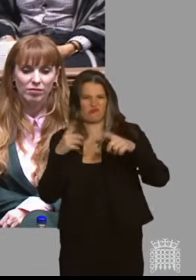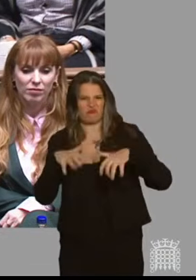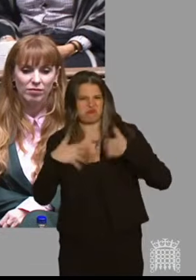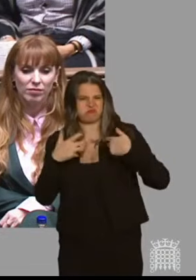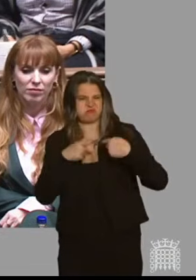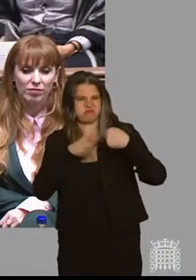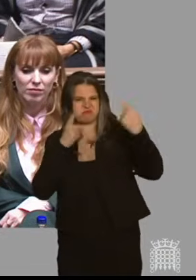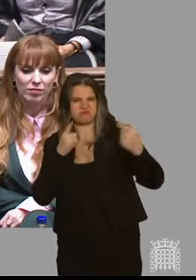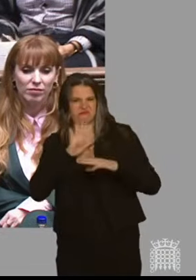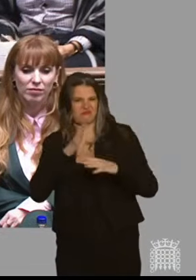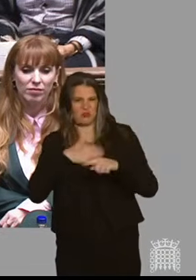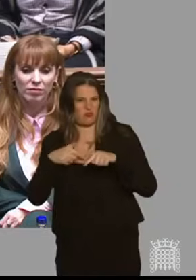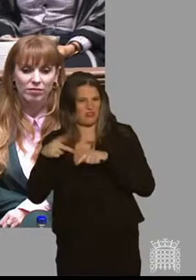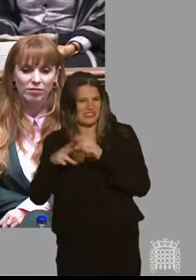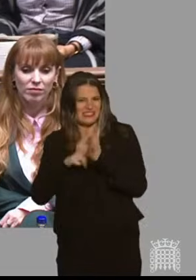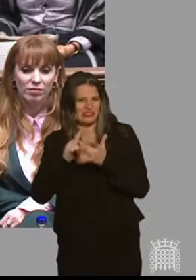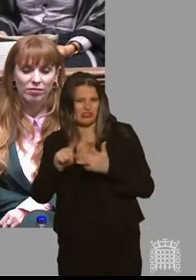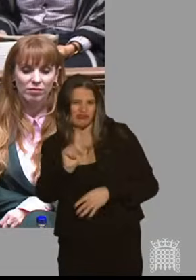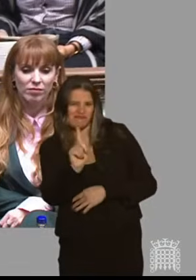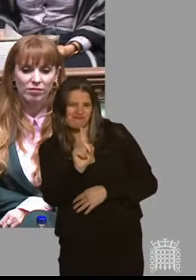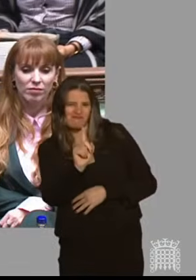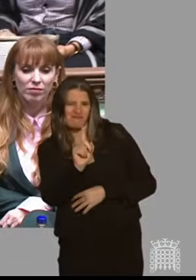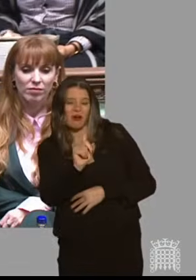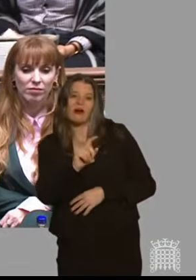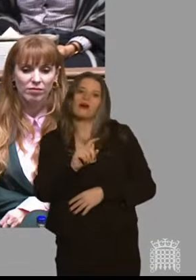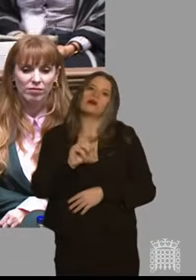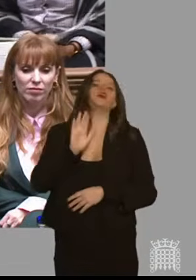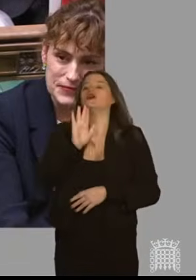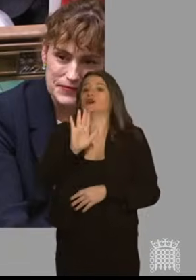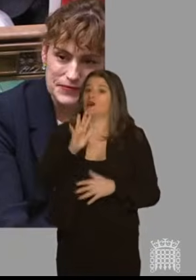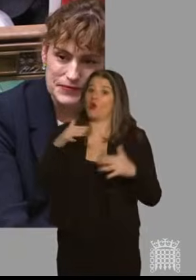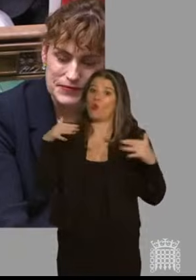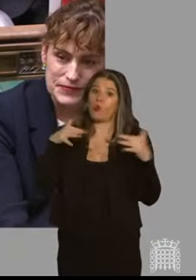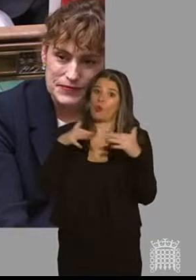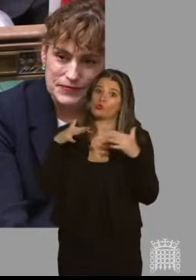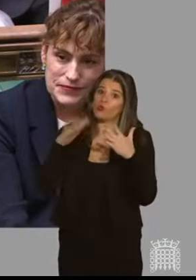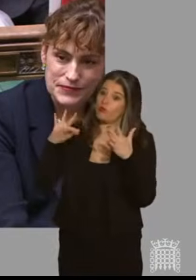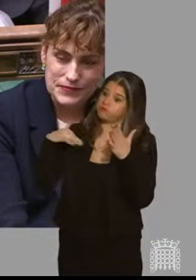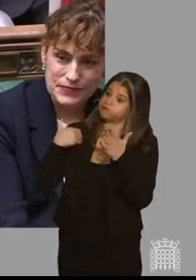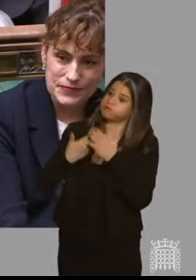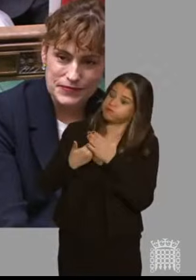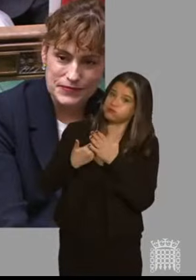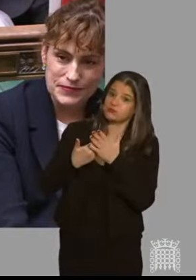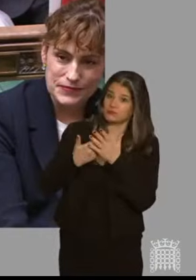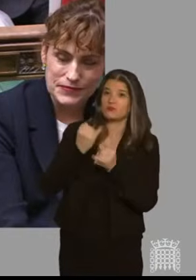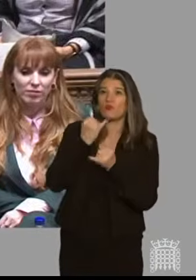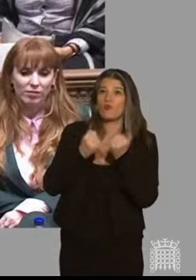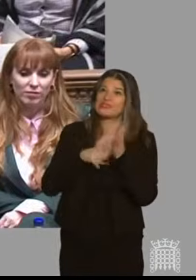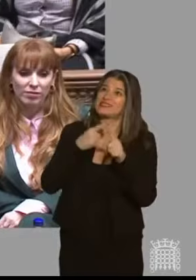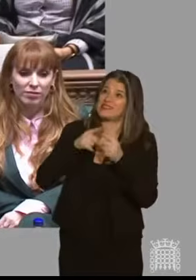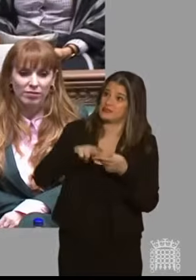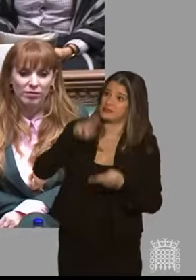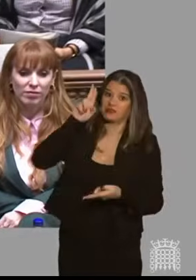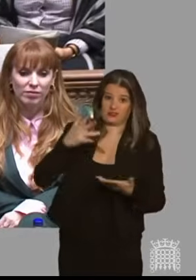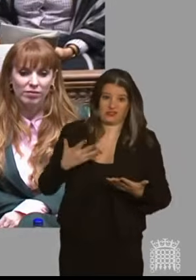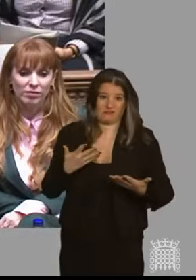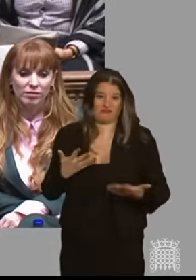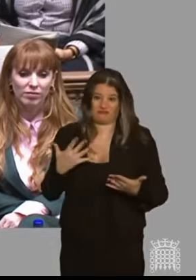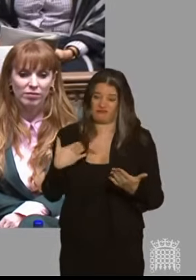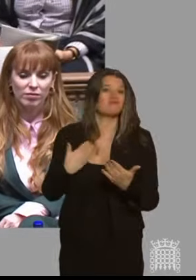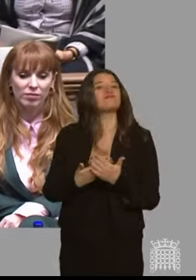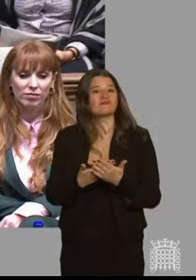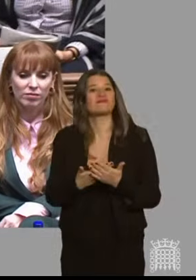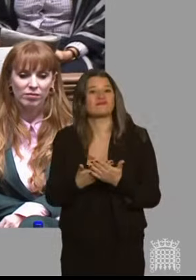tried that under the last administration, and everybody else is paying the price. And 2 weeks ago, the Prime Minister promised to crack down on